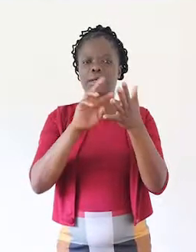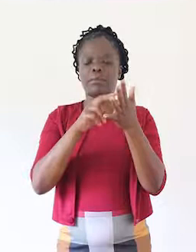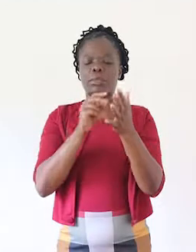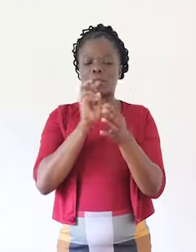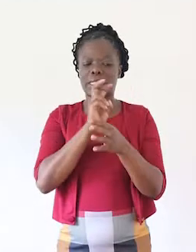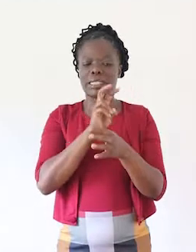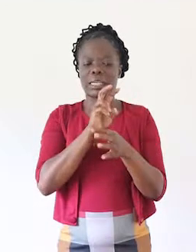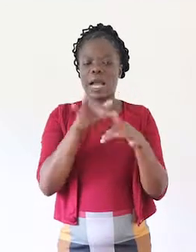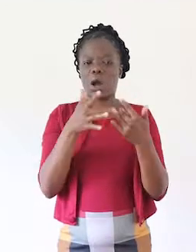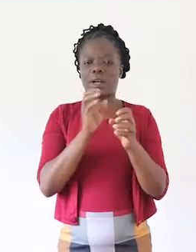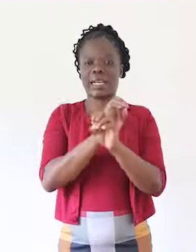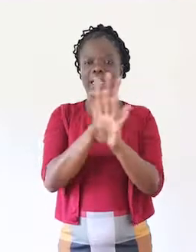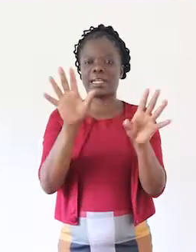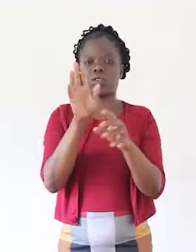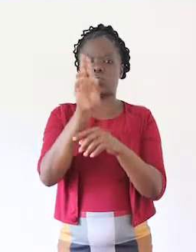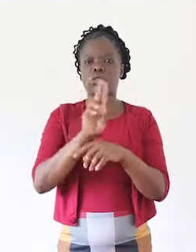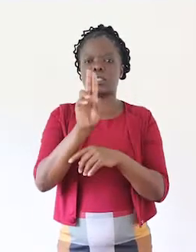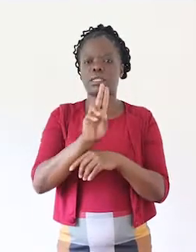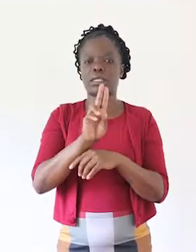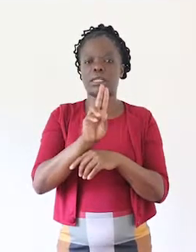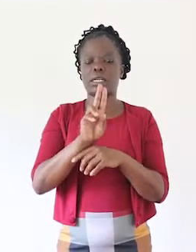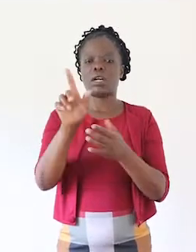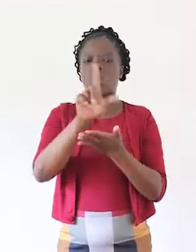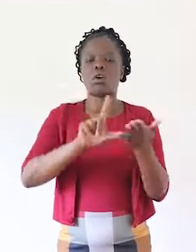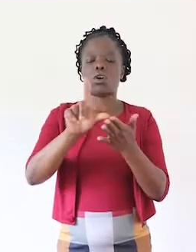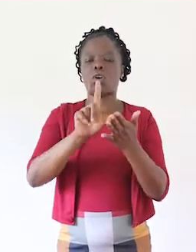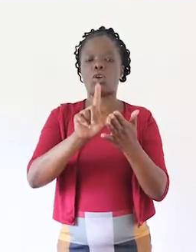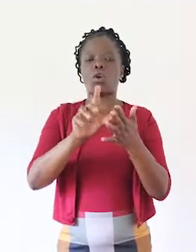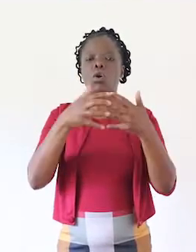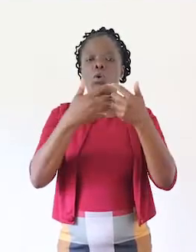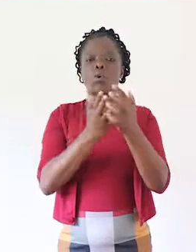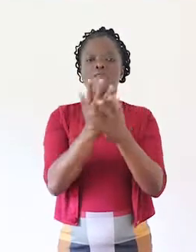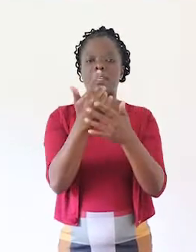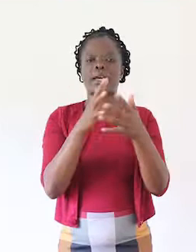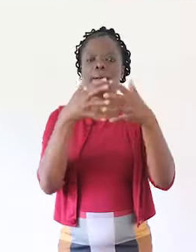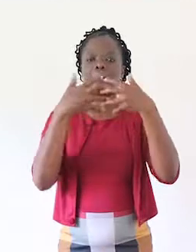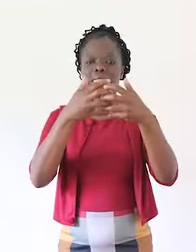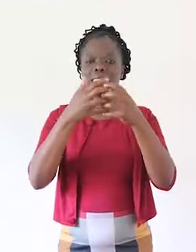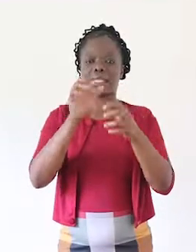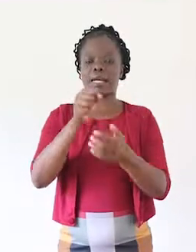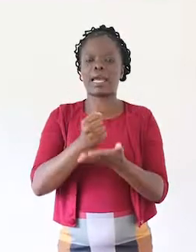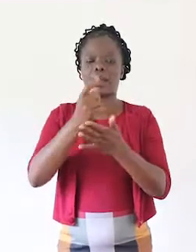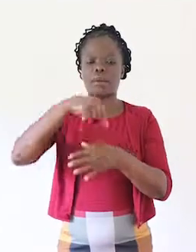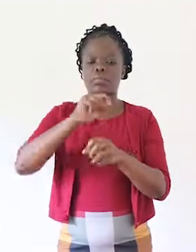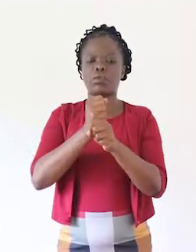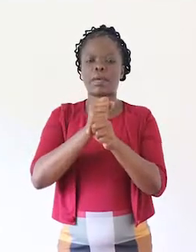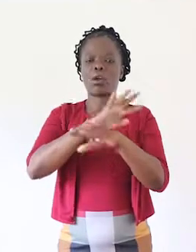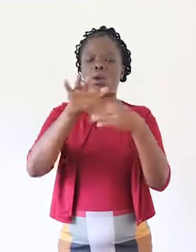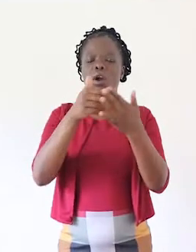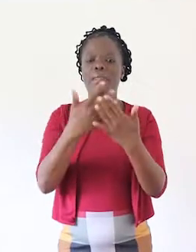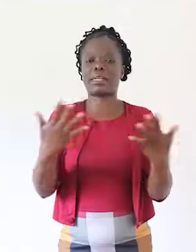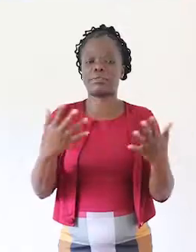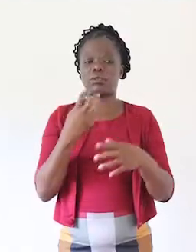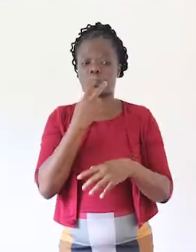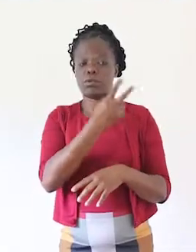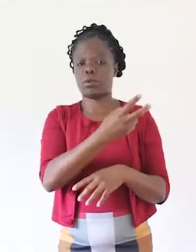just make it here at Sikri. So this local weaving machine can help us make all those items you